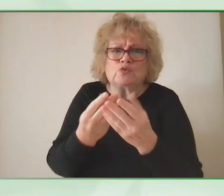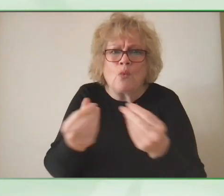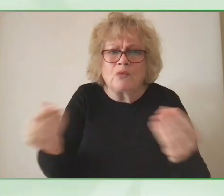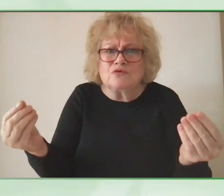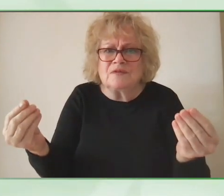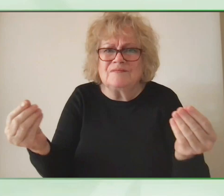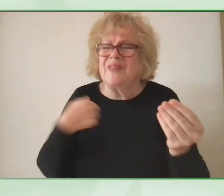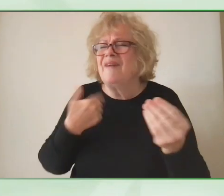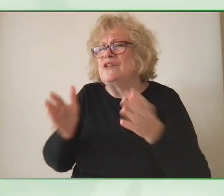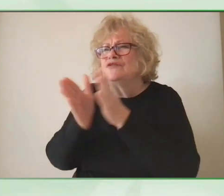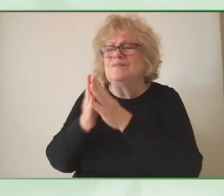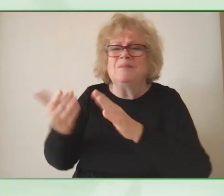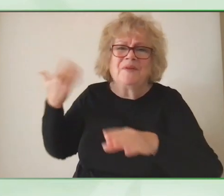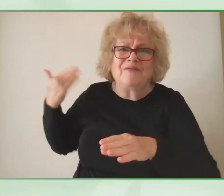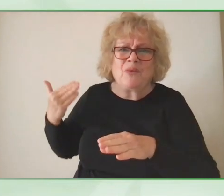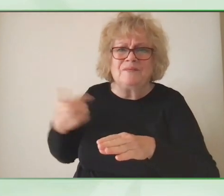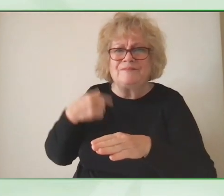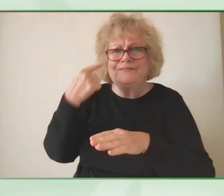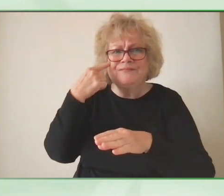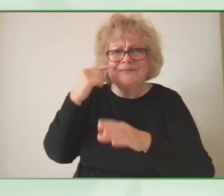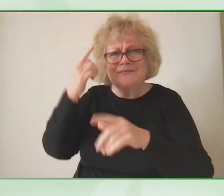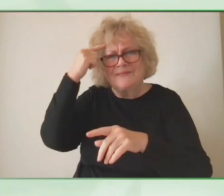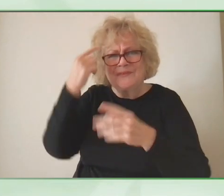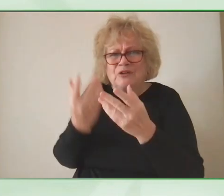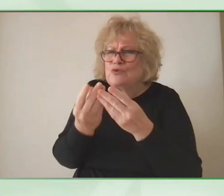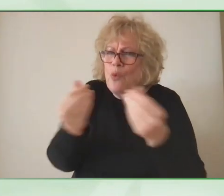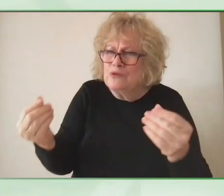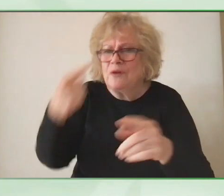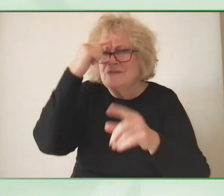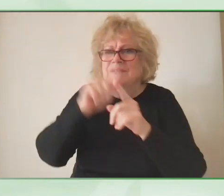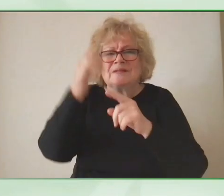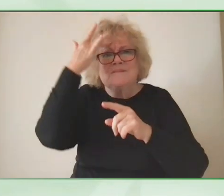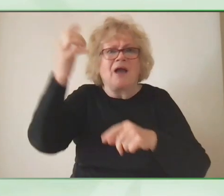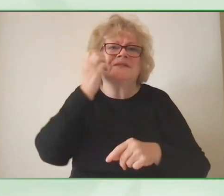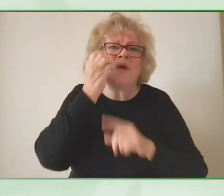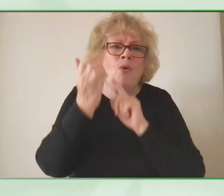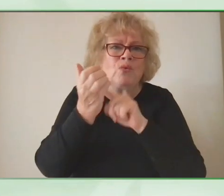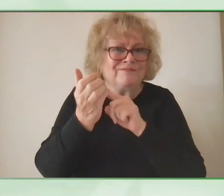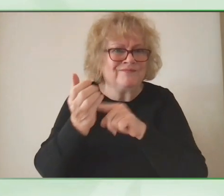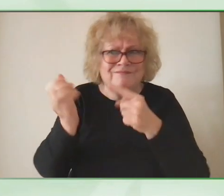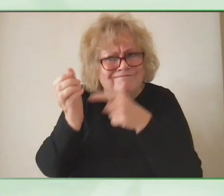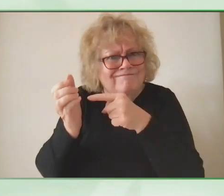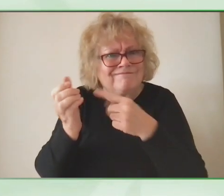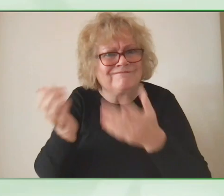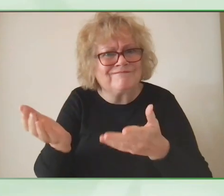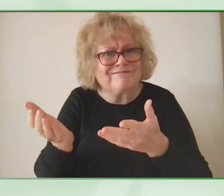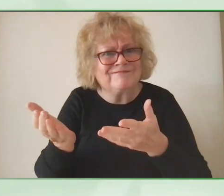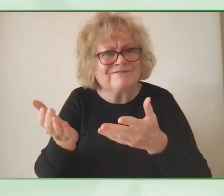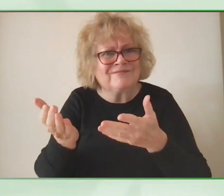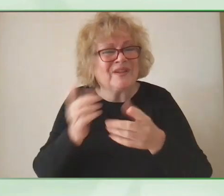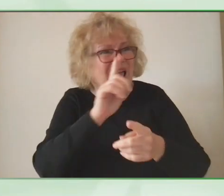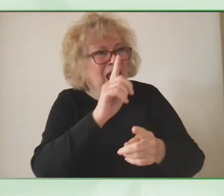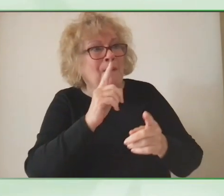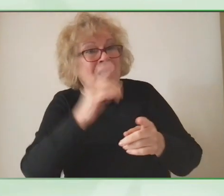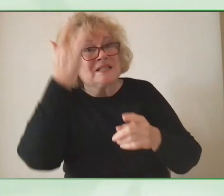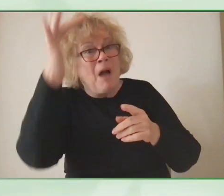as a side effect one of the biggest opportunities for persons with disabilities, for example.